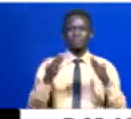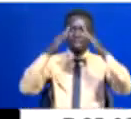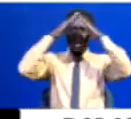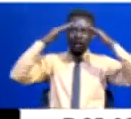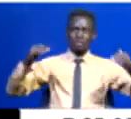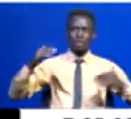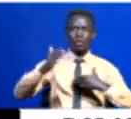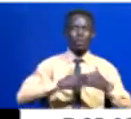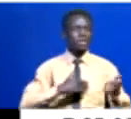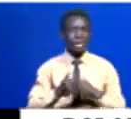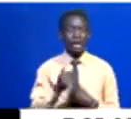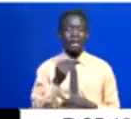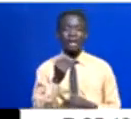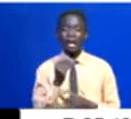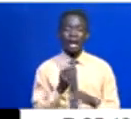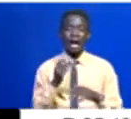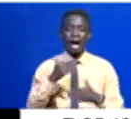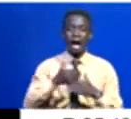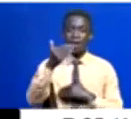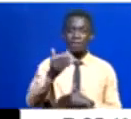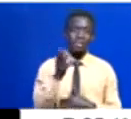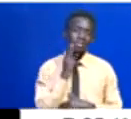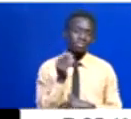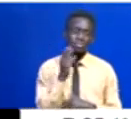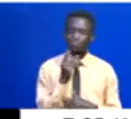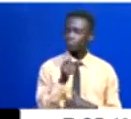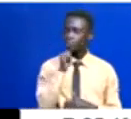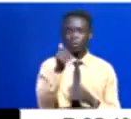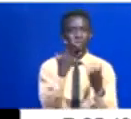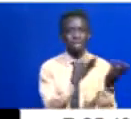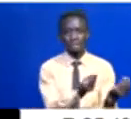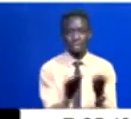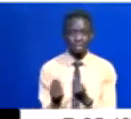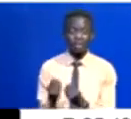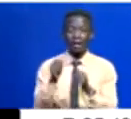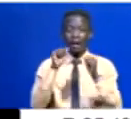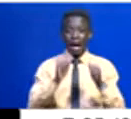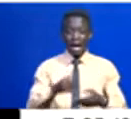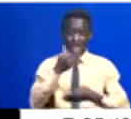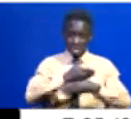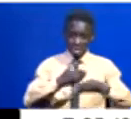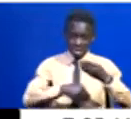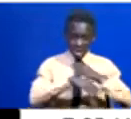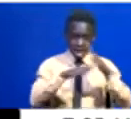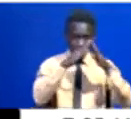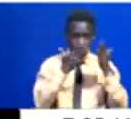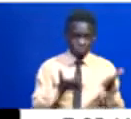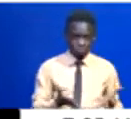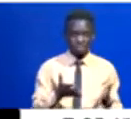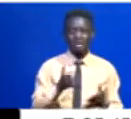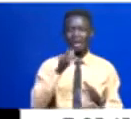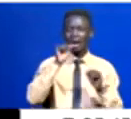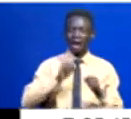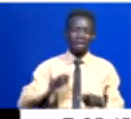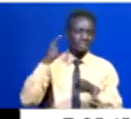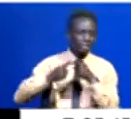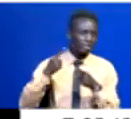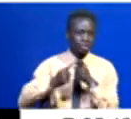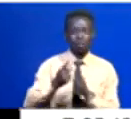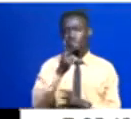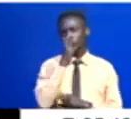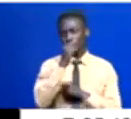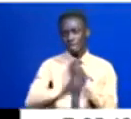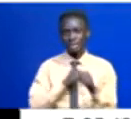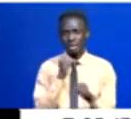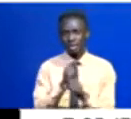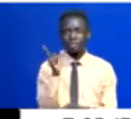not a simple thing. You can start a house today and it takes you 20 years to finish. And those 20